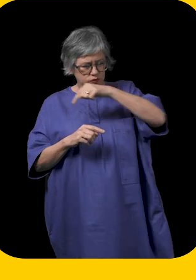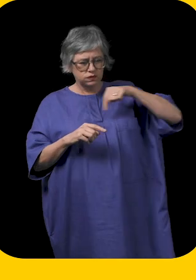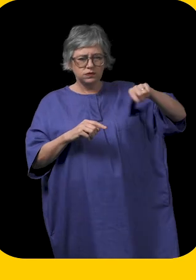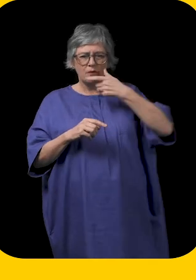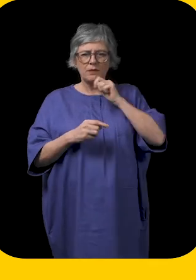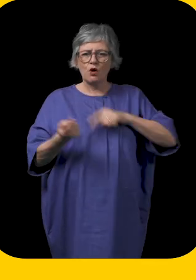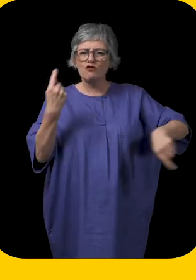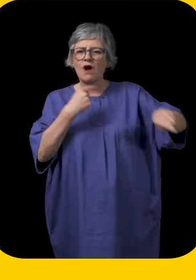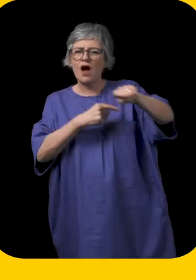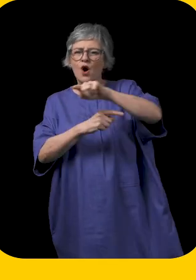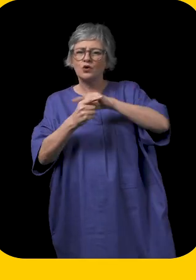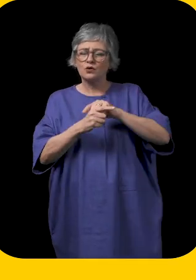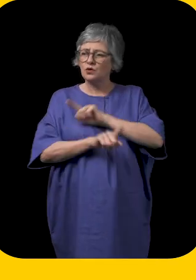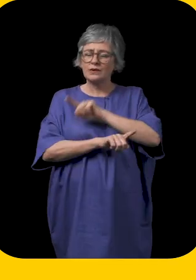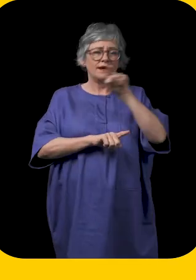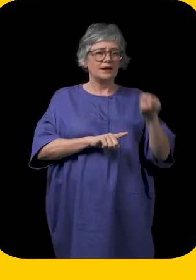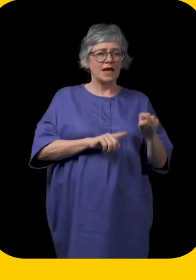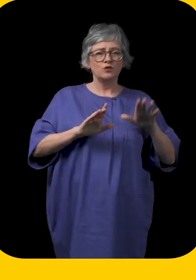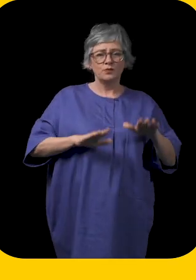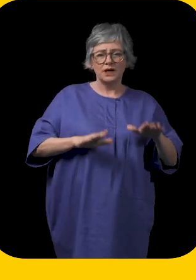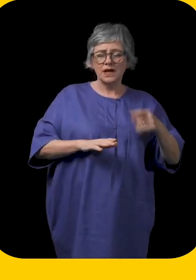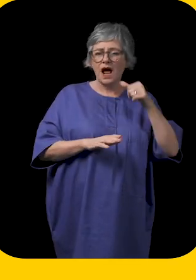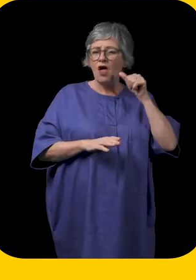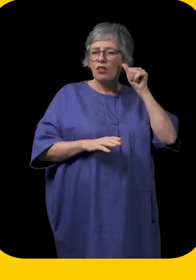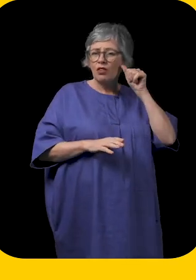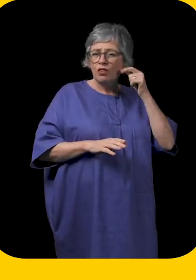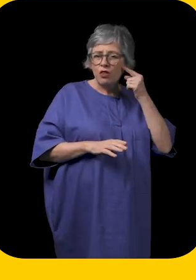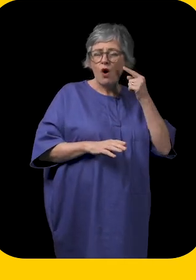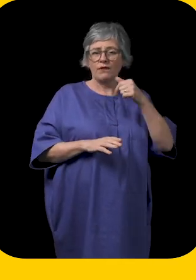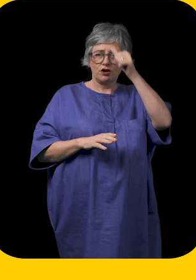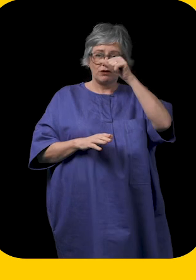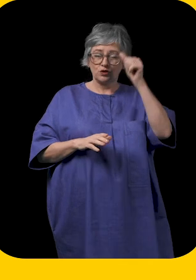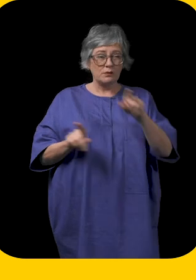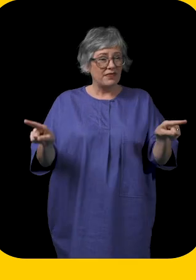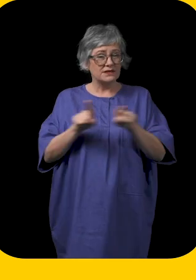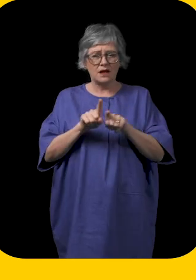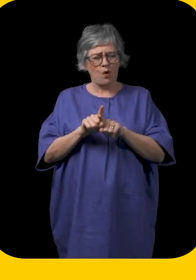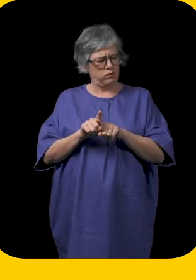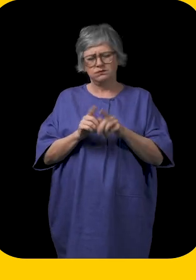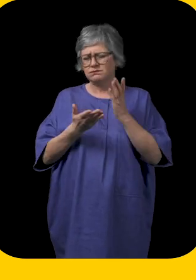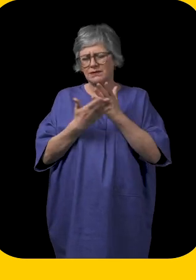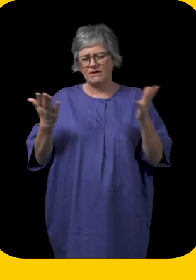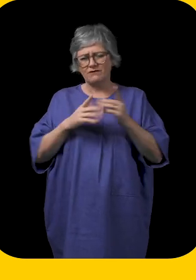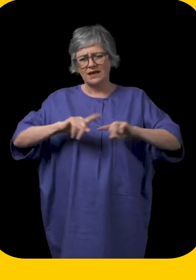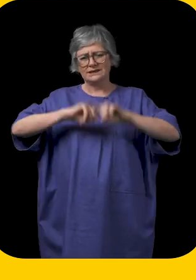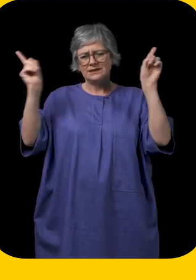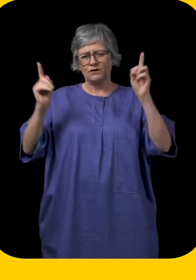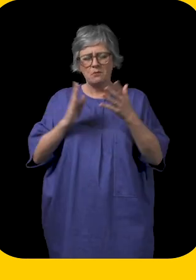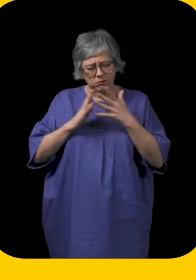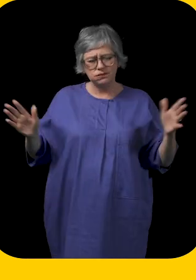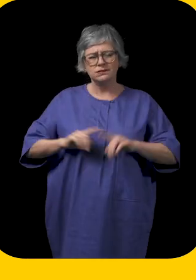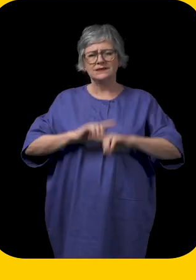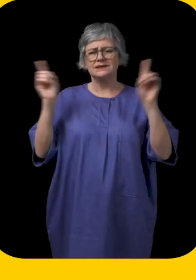me, but when I came to Britain, I thought that the Christians I meet in Britain would be the same, but they're very, very different. There's a